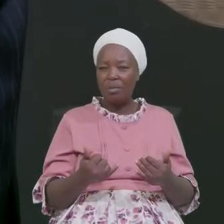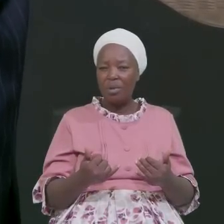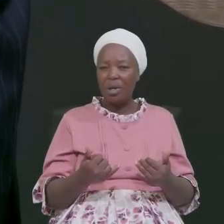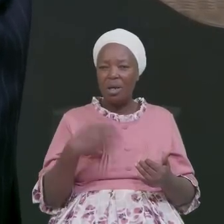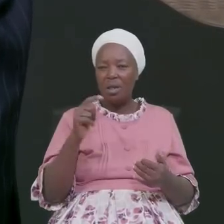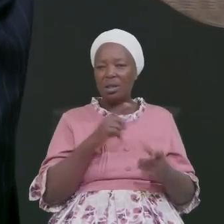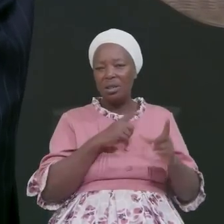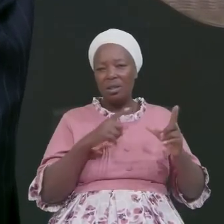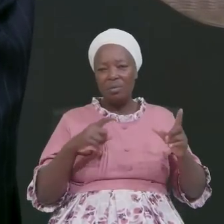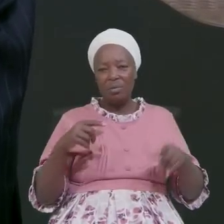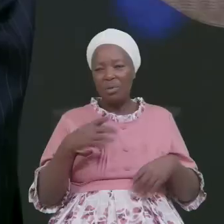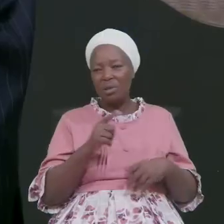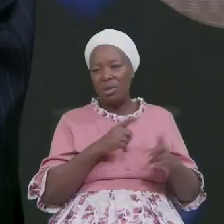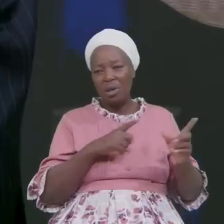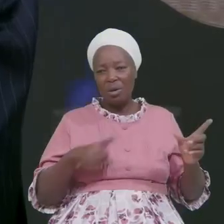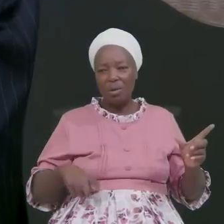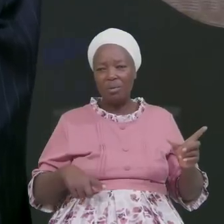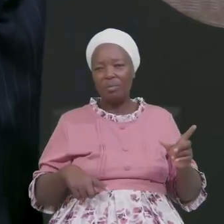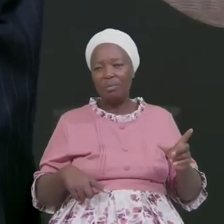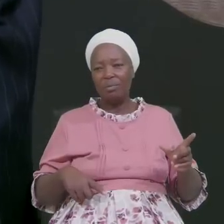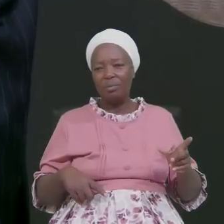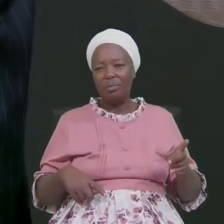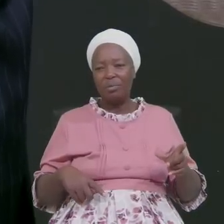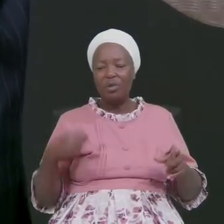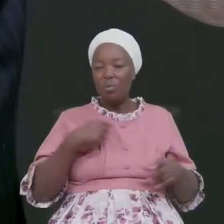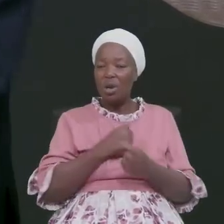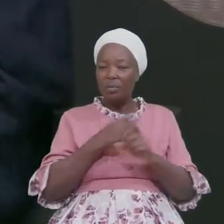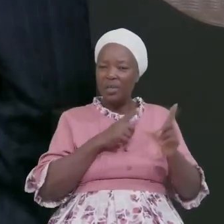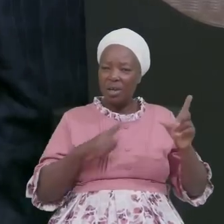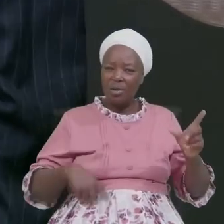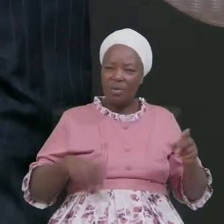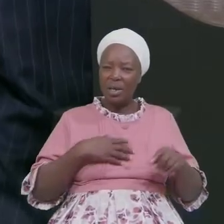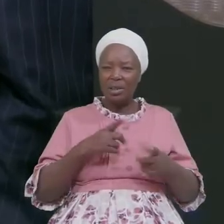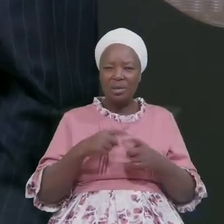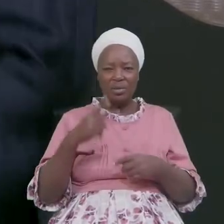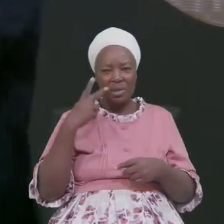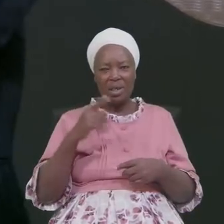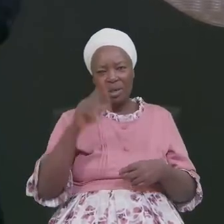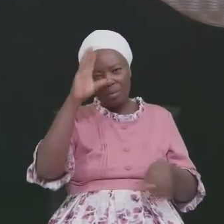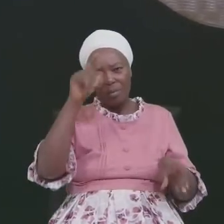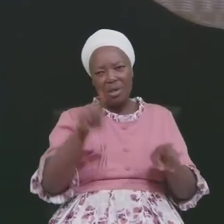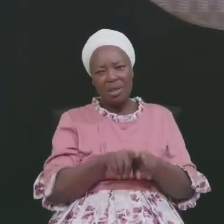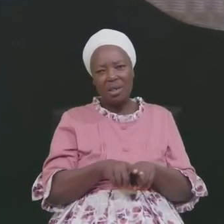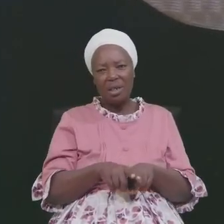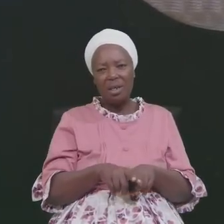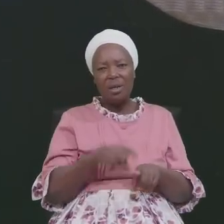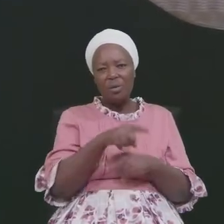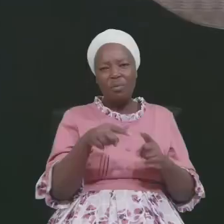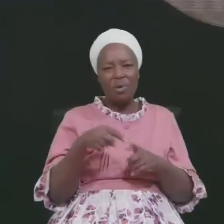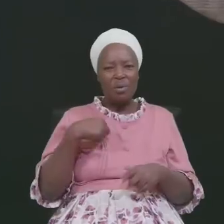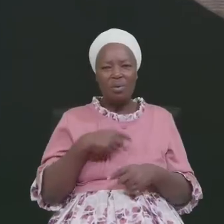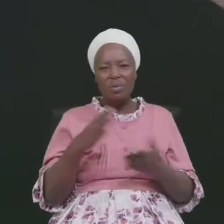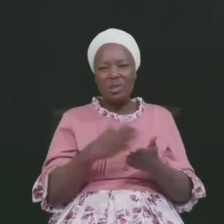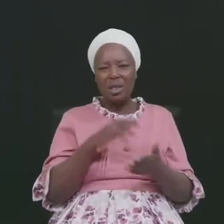love the Lord. And then you see your brother. When we sang